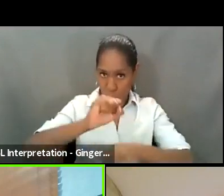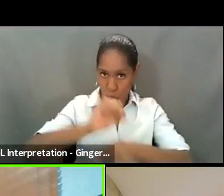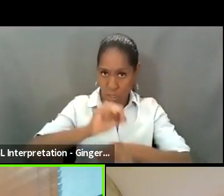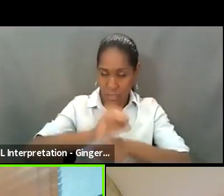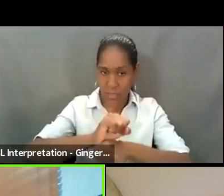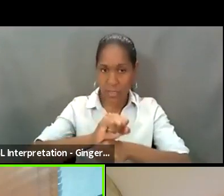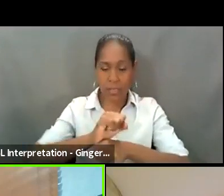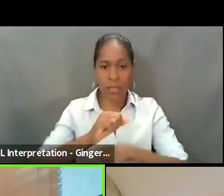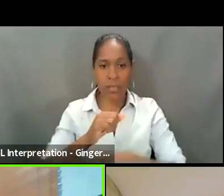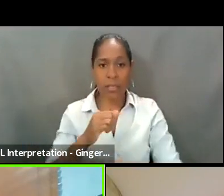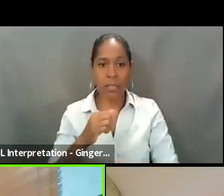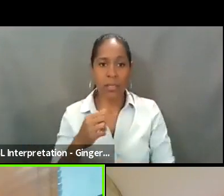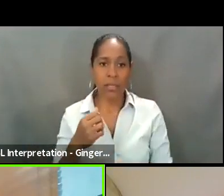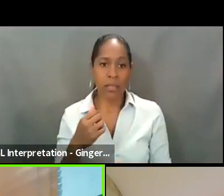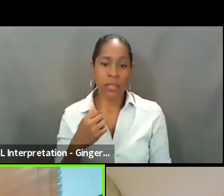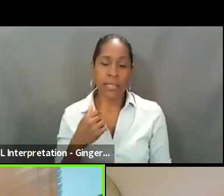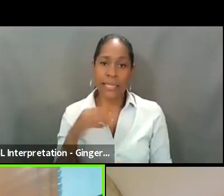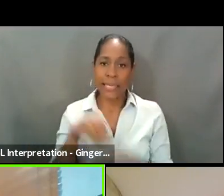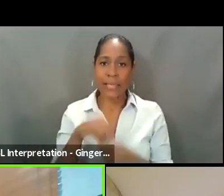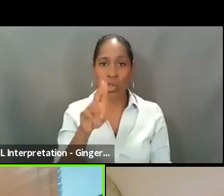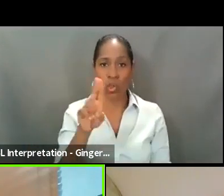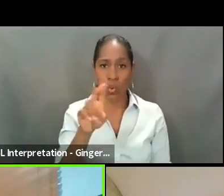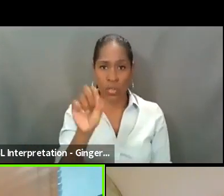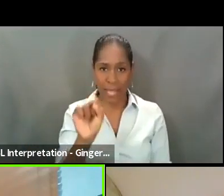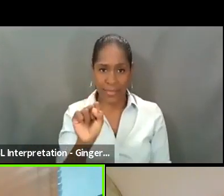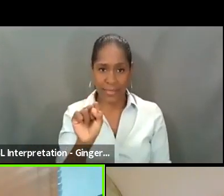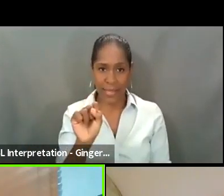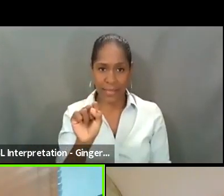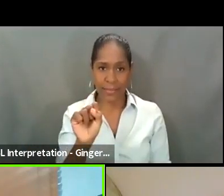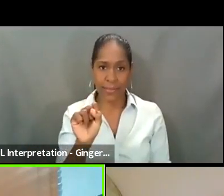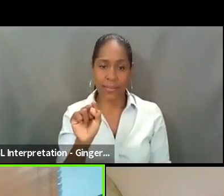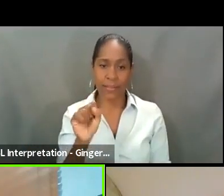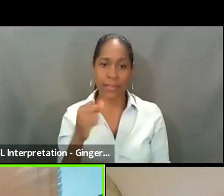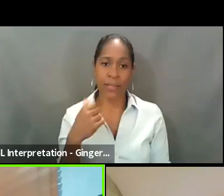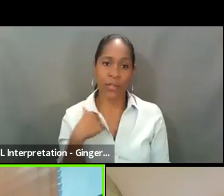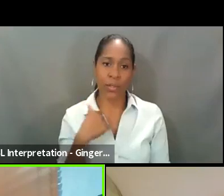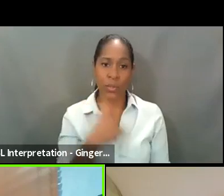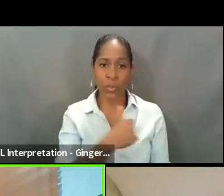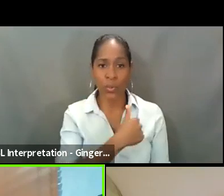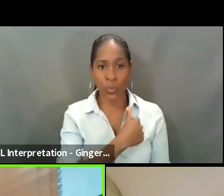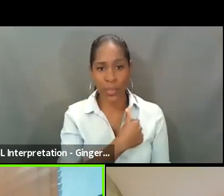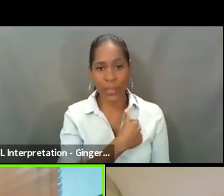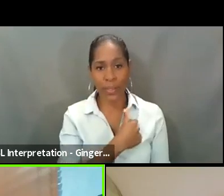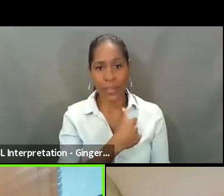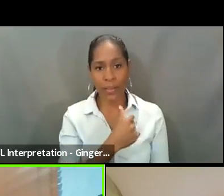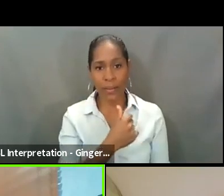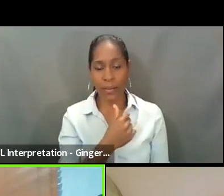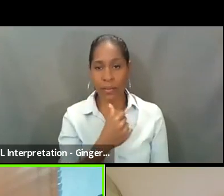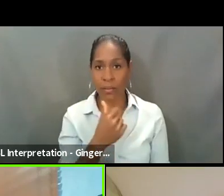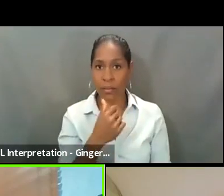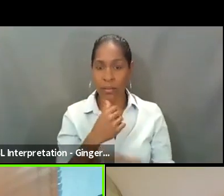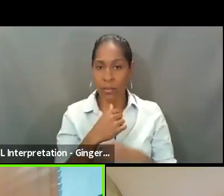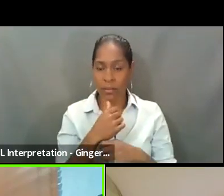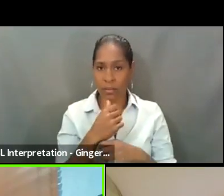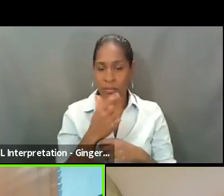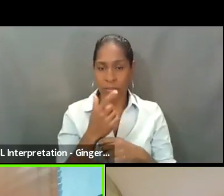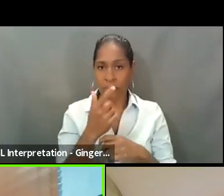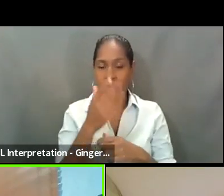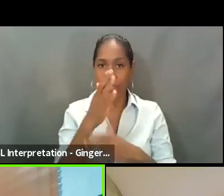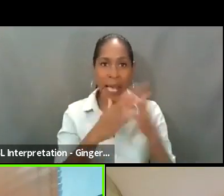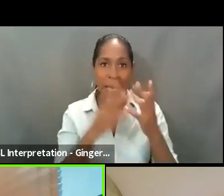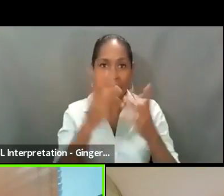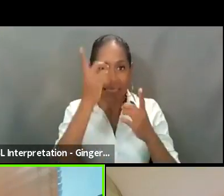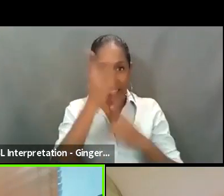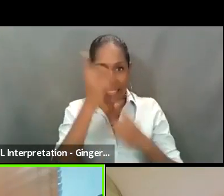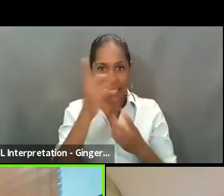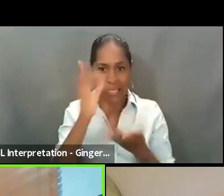we had been able in the United States to actually not have some diseases because of the